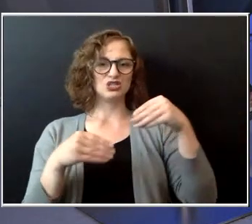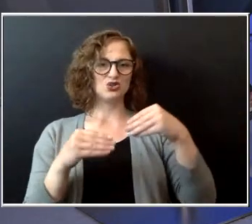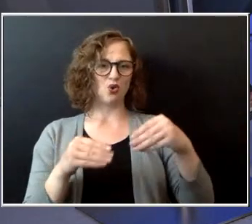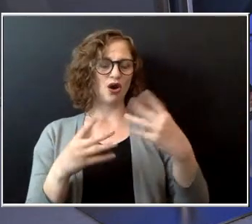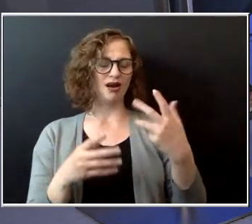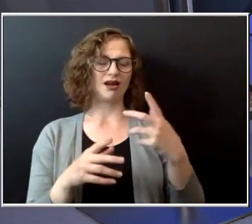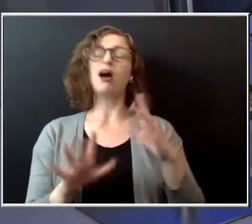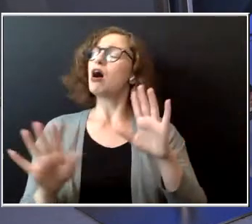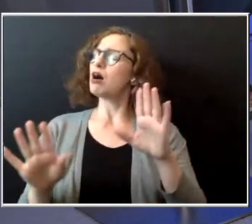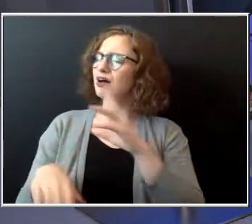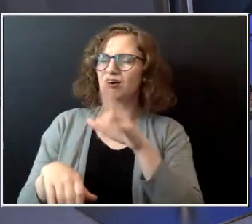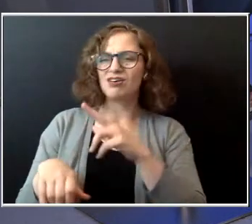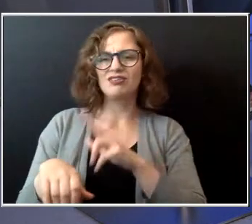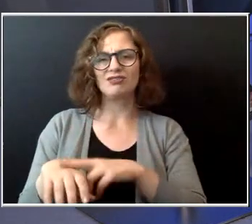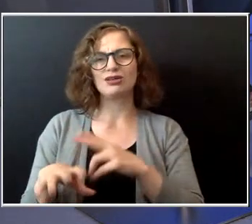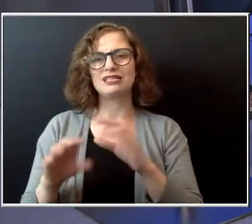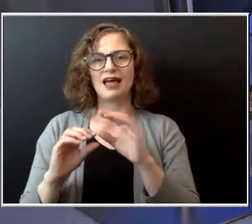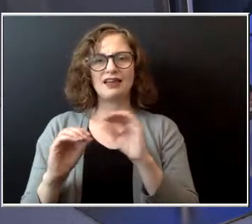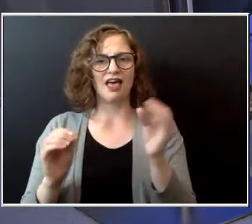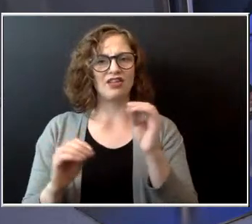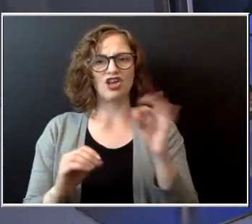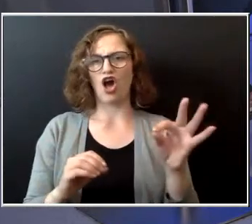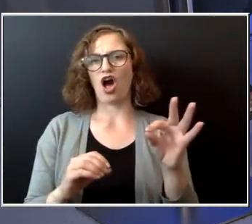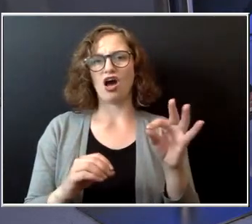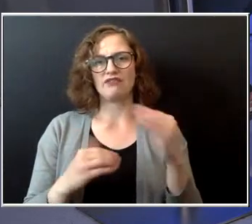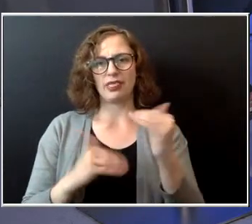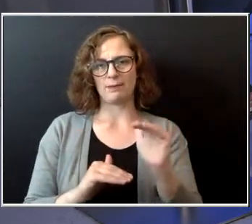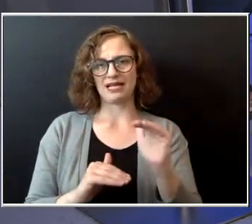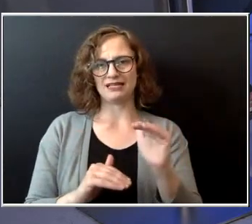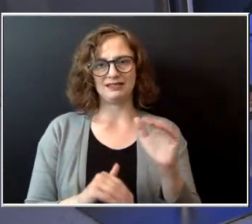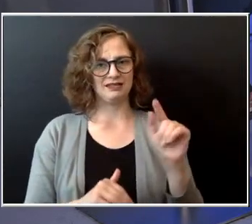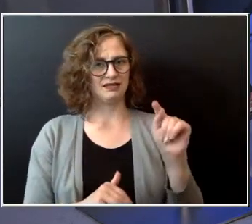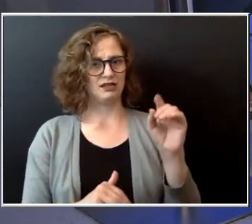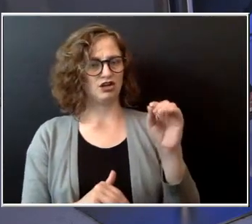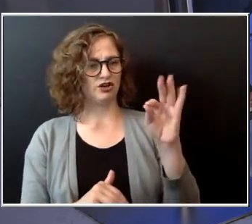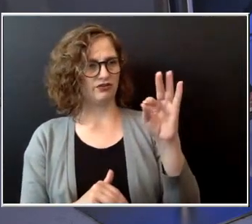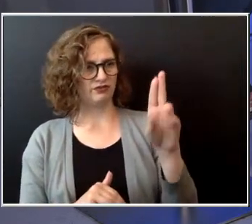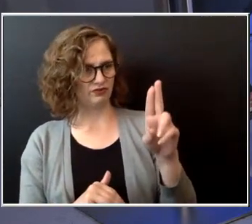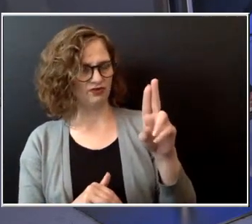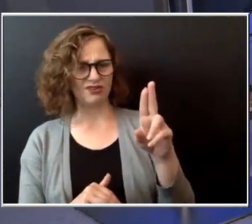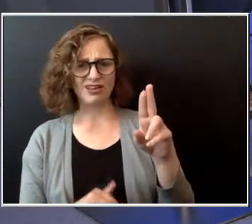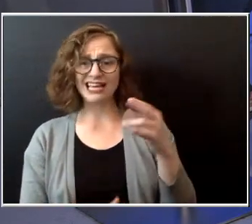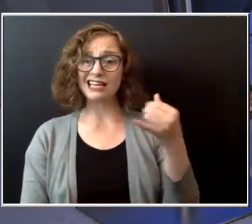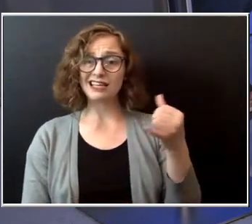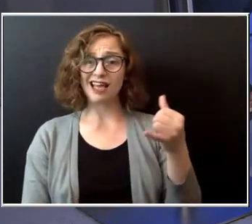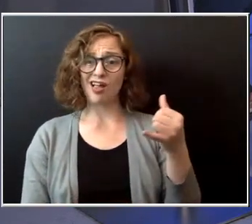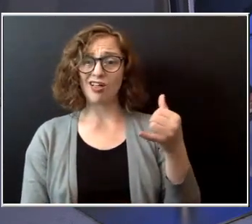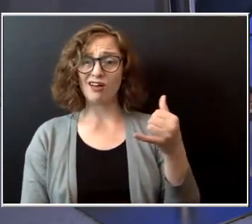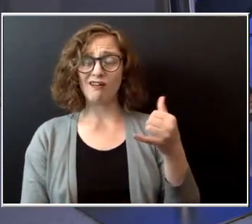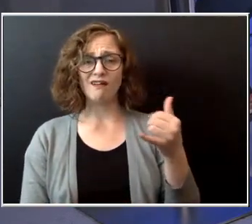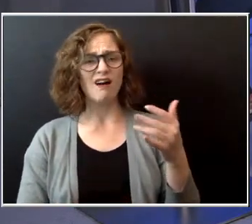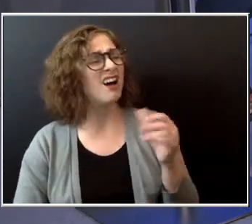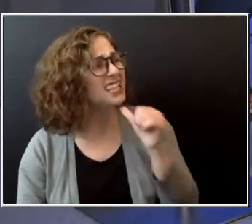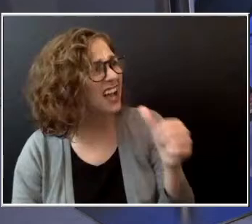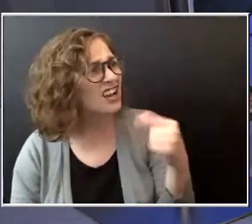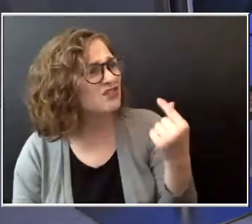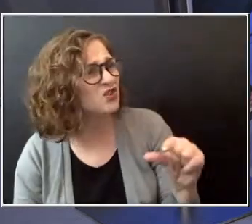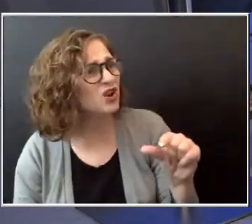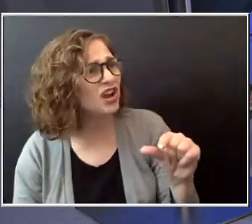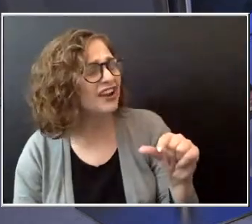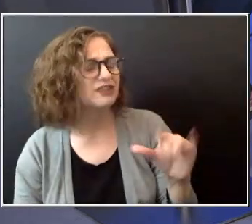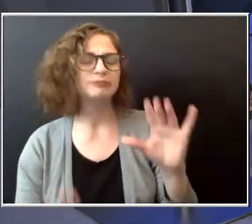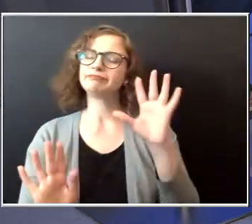about tofu. Tofu is the yellow for sure. Not even green. Tofu. Oh my God. No. Fruits and vegetables.